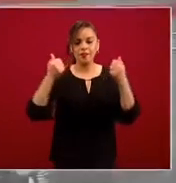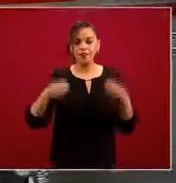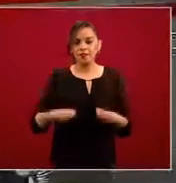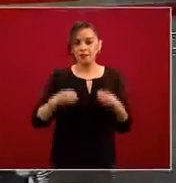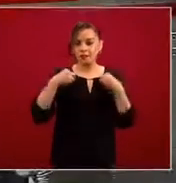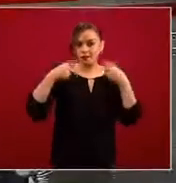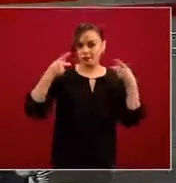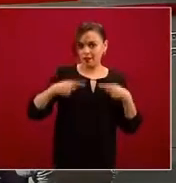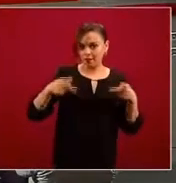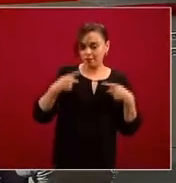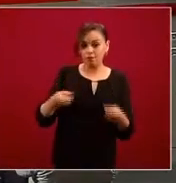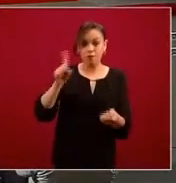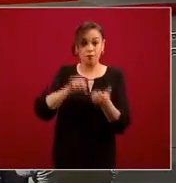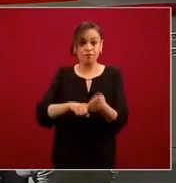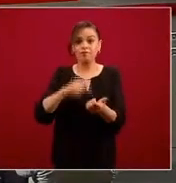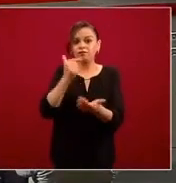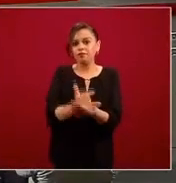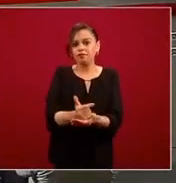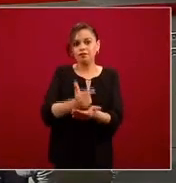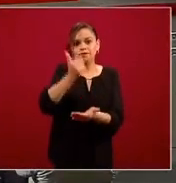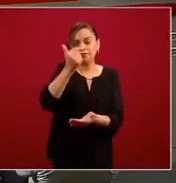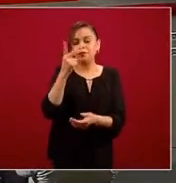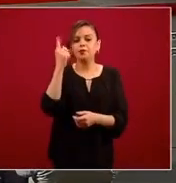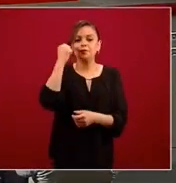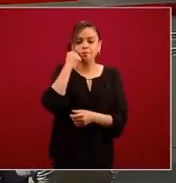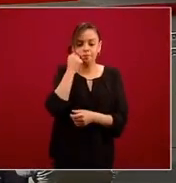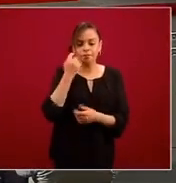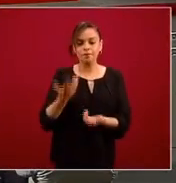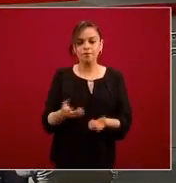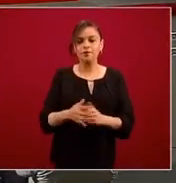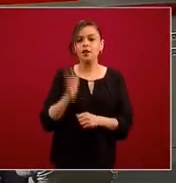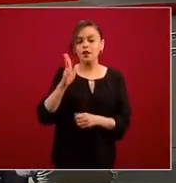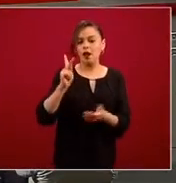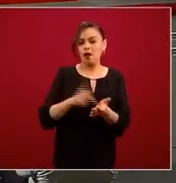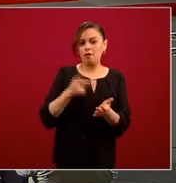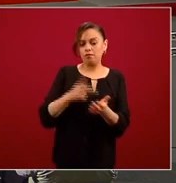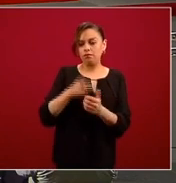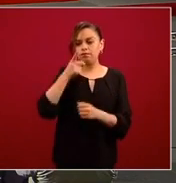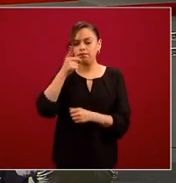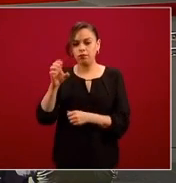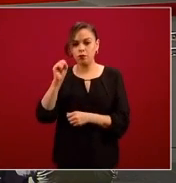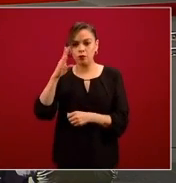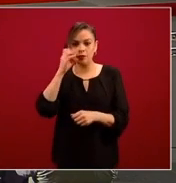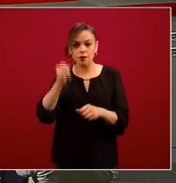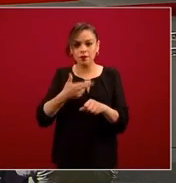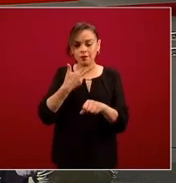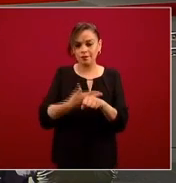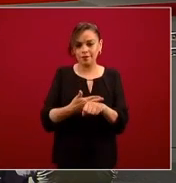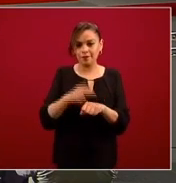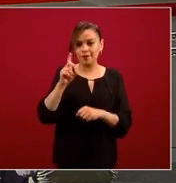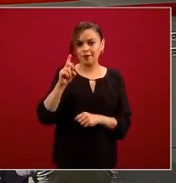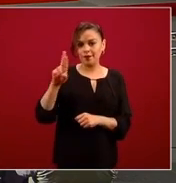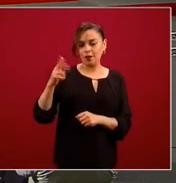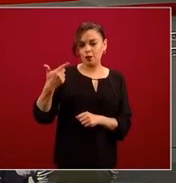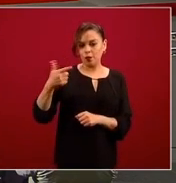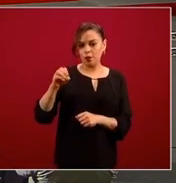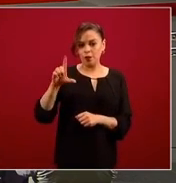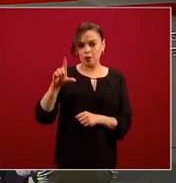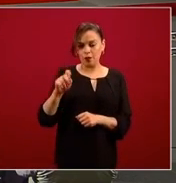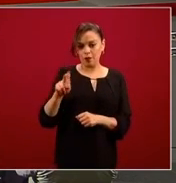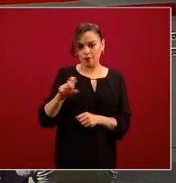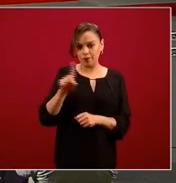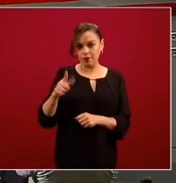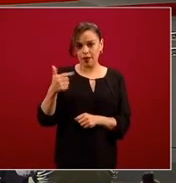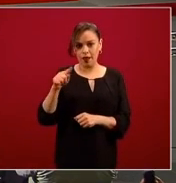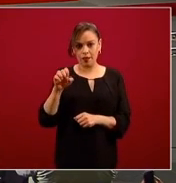biomedical standards. Right? These equipment, as the Deputy Secretary has insisted